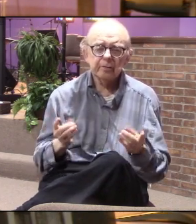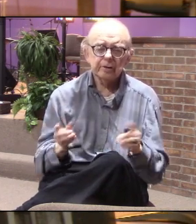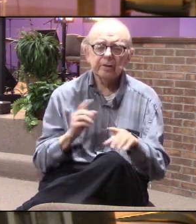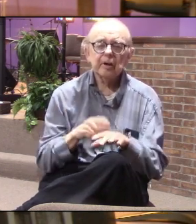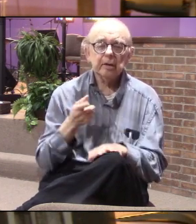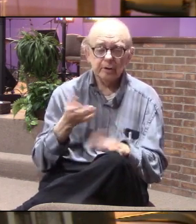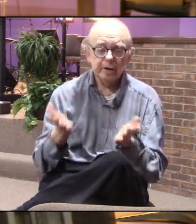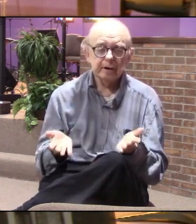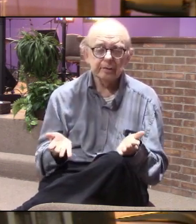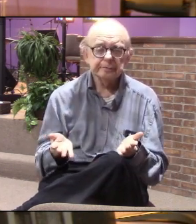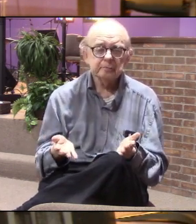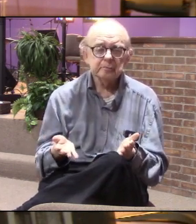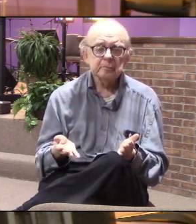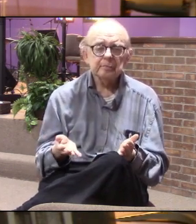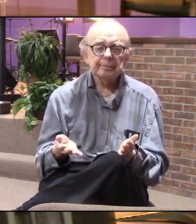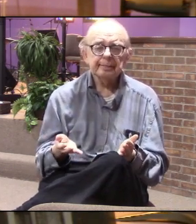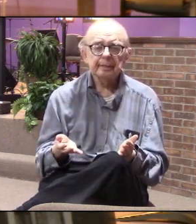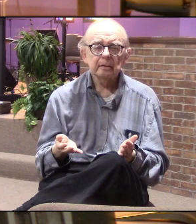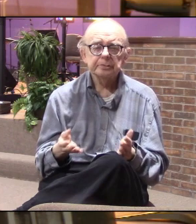here.